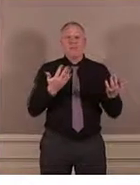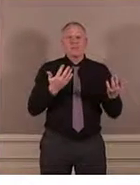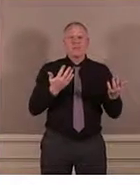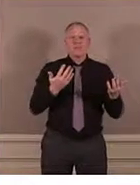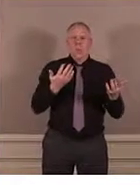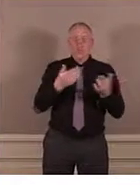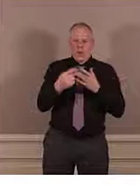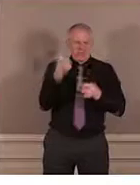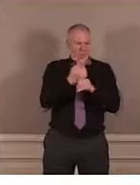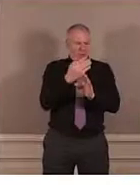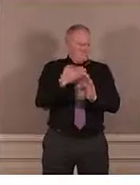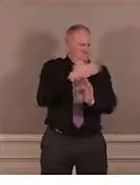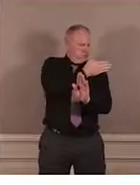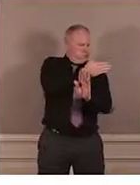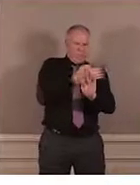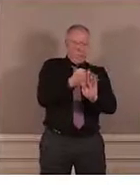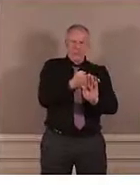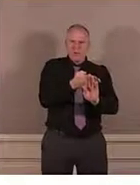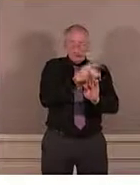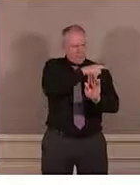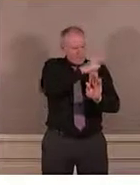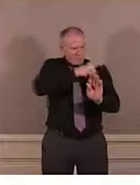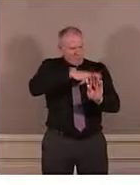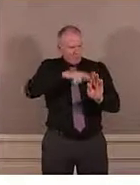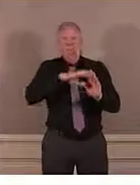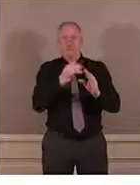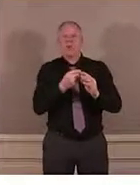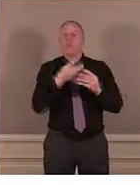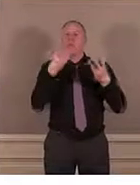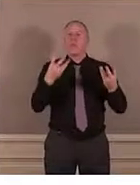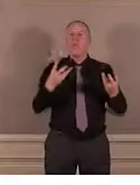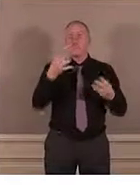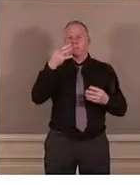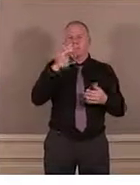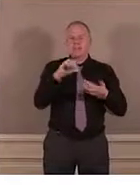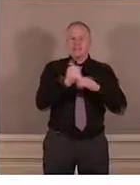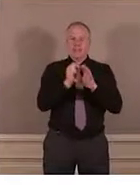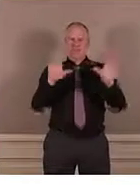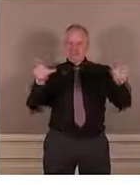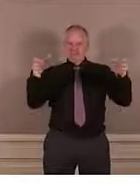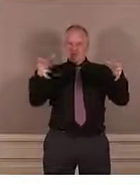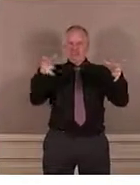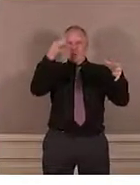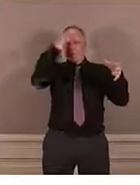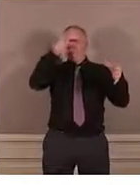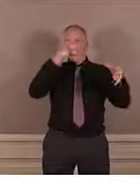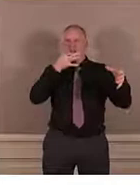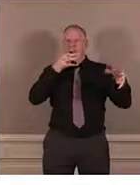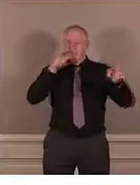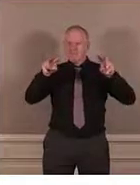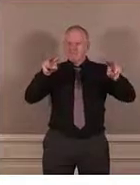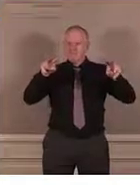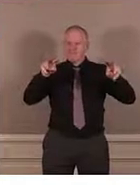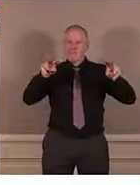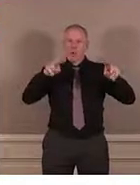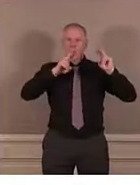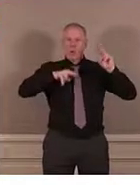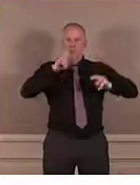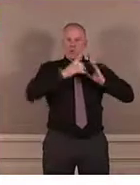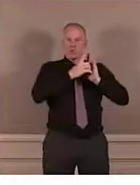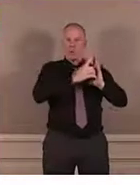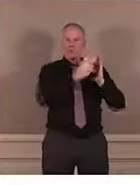of interest? So really what we wanted to do was profile the sector, and this is quite useful to see what the sector looks like 10 years from New